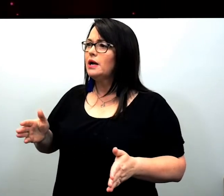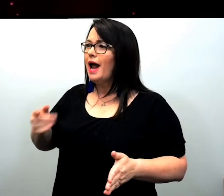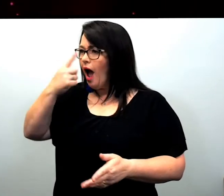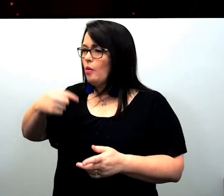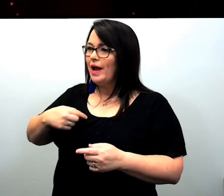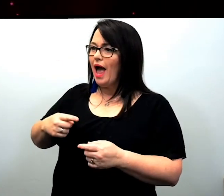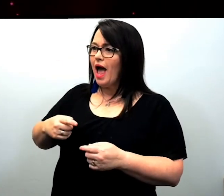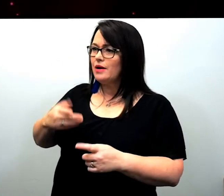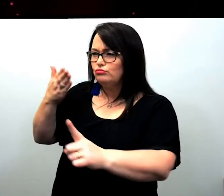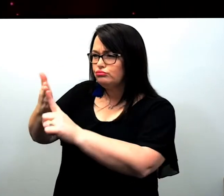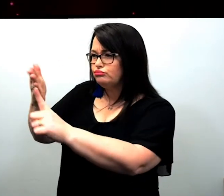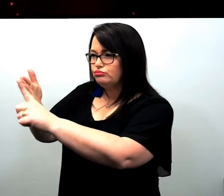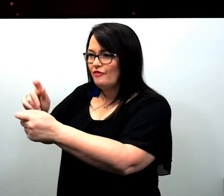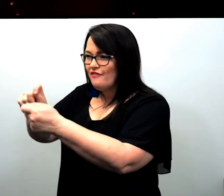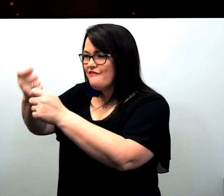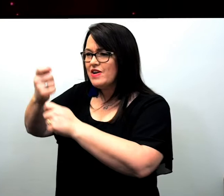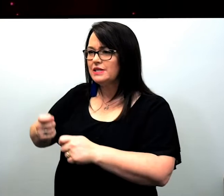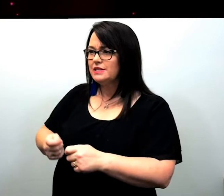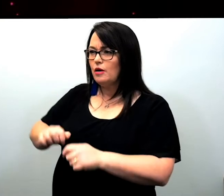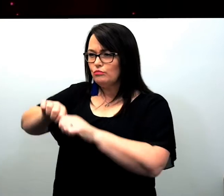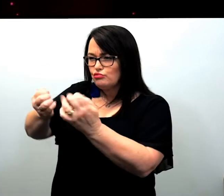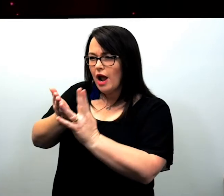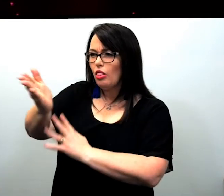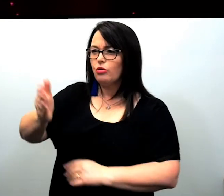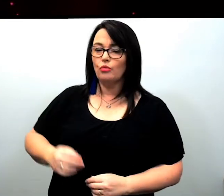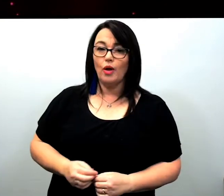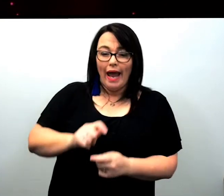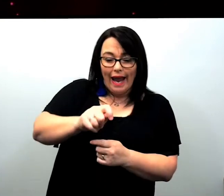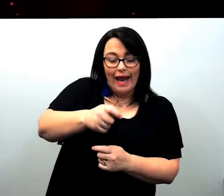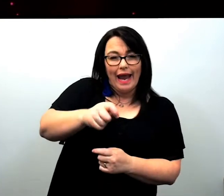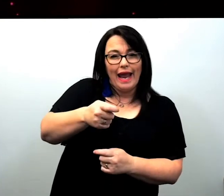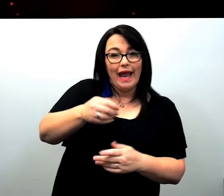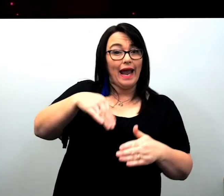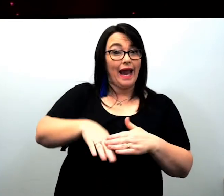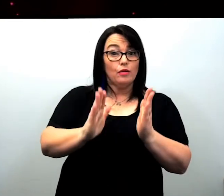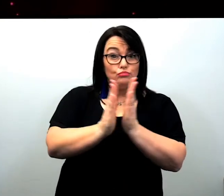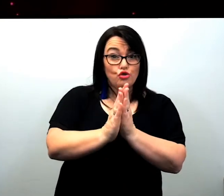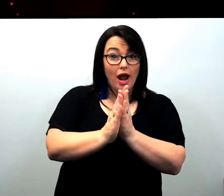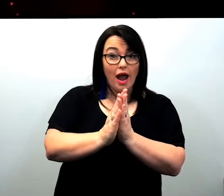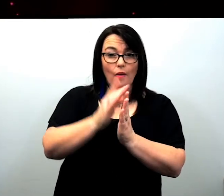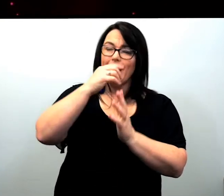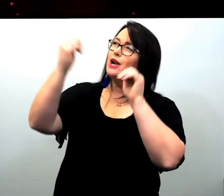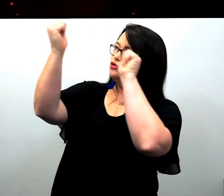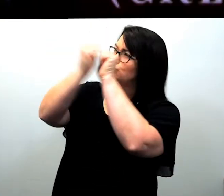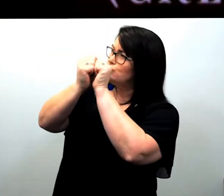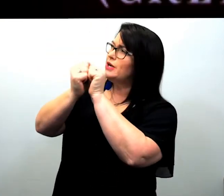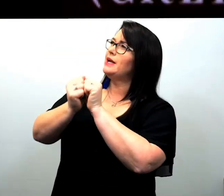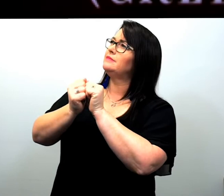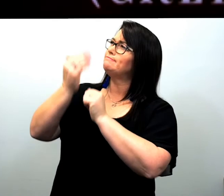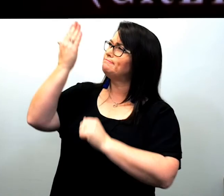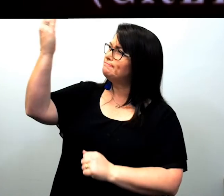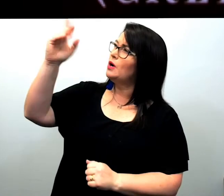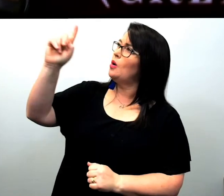the kingdom of heaven. God has given us keys, church, in prayer. We can come into agreement with what the heavenly realms say, what God